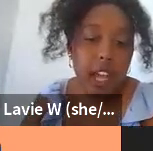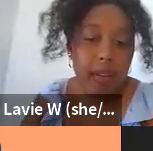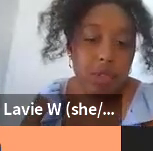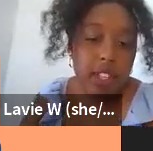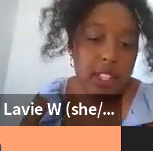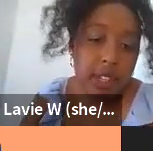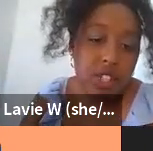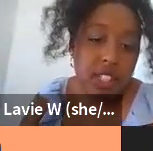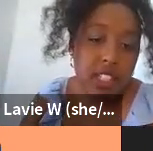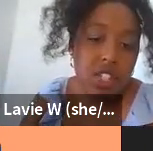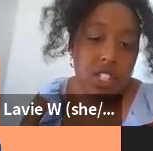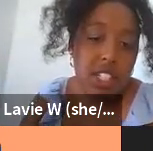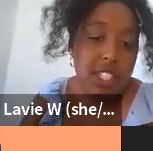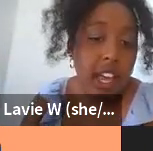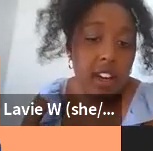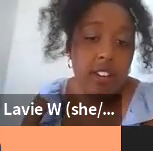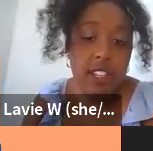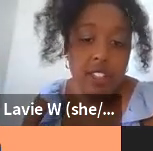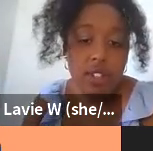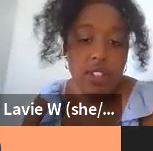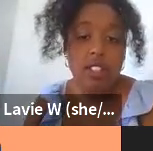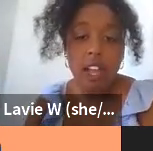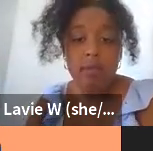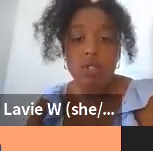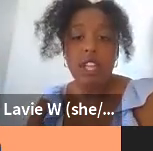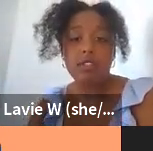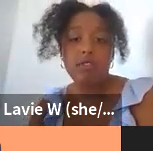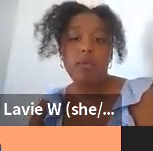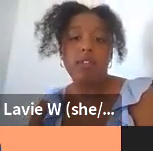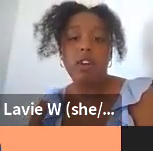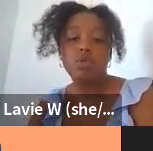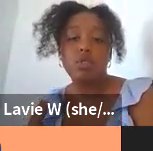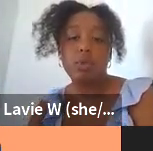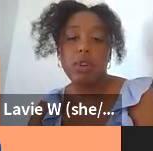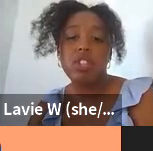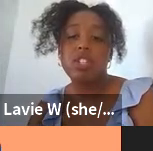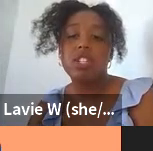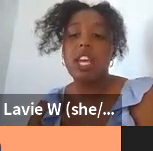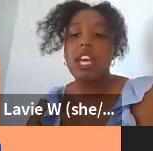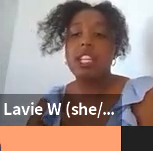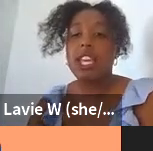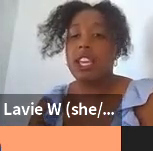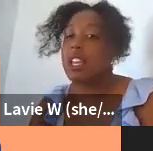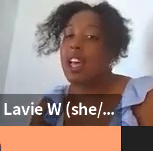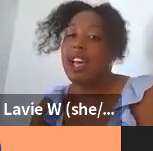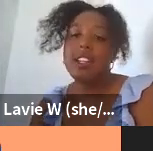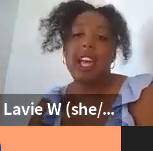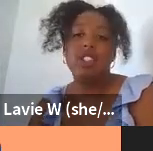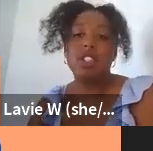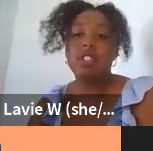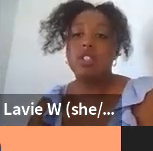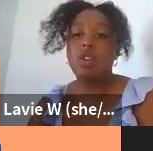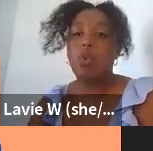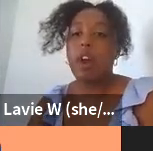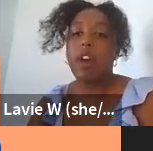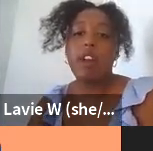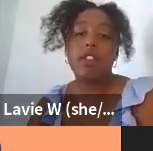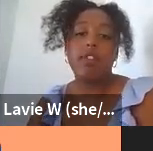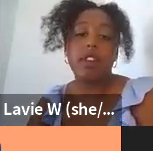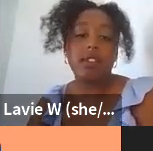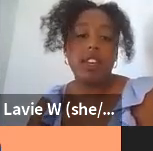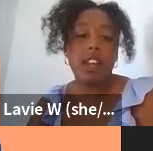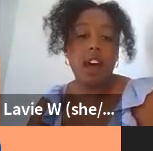mentioned, Tracy mentioned Indigenous attire at festivals. Yep, so that's a form of cultural appropriation, taking it and just, you know,